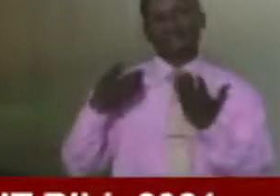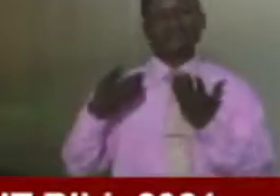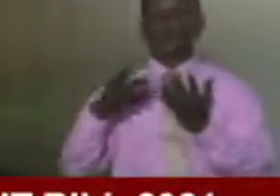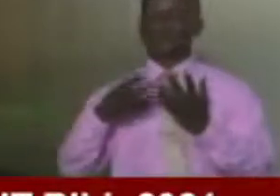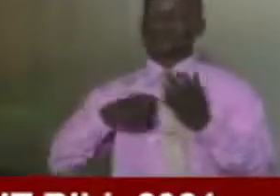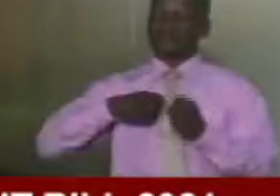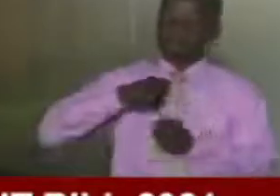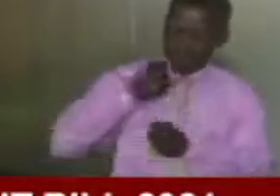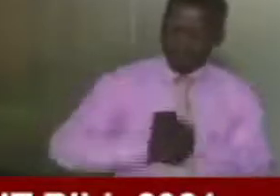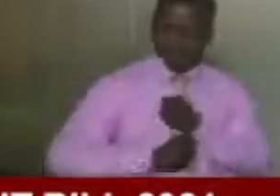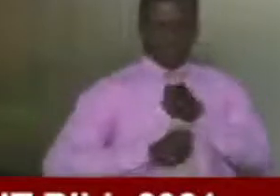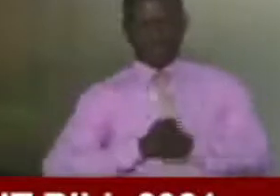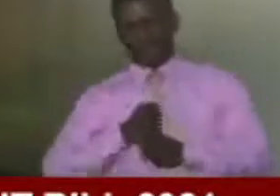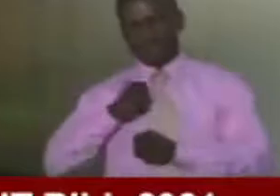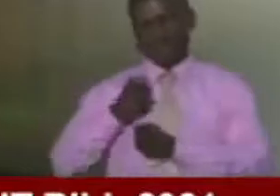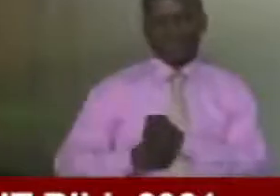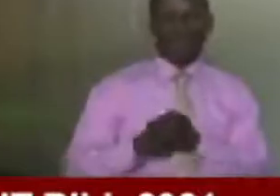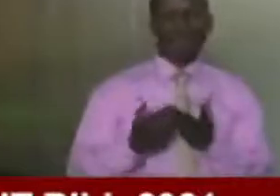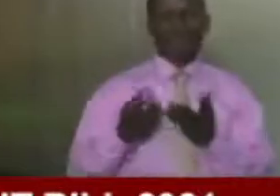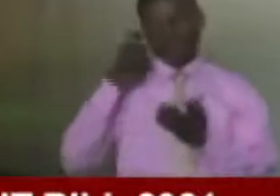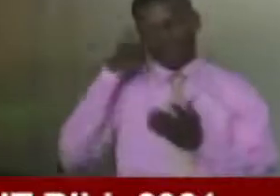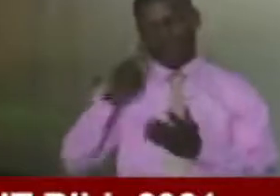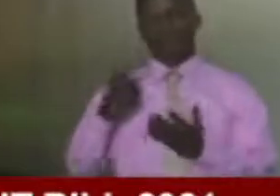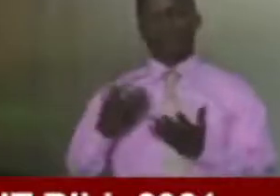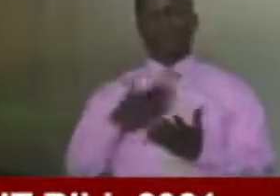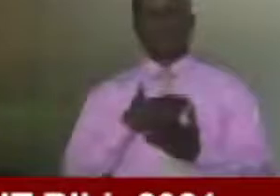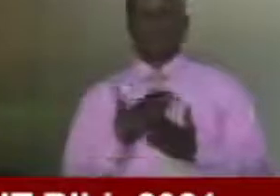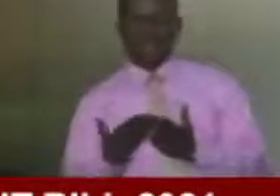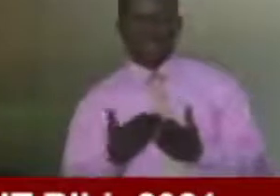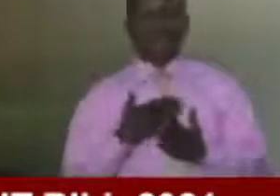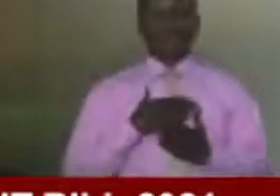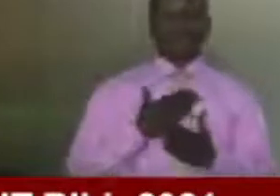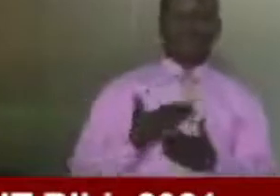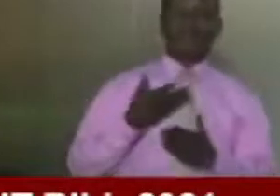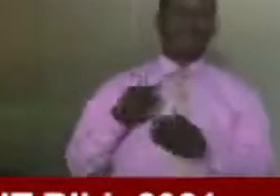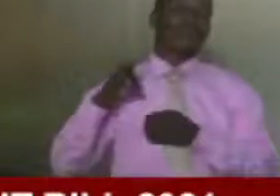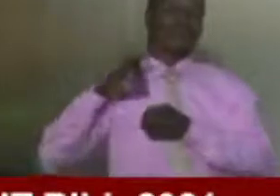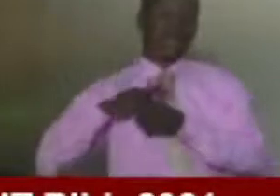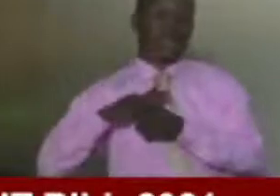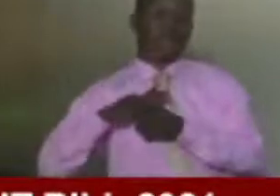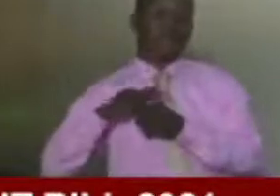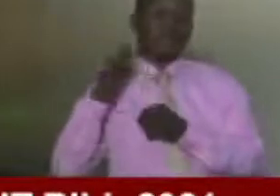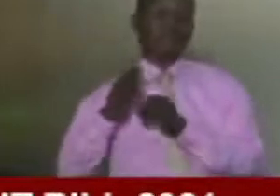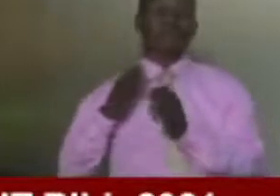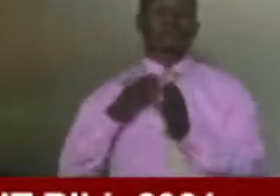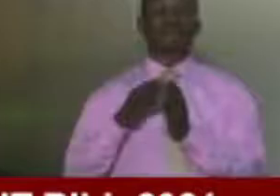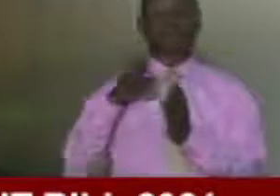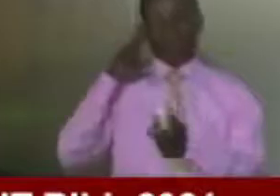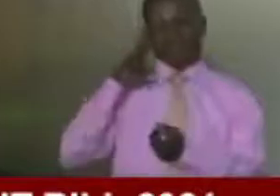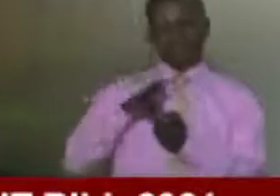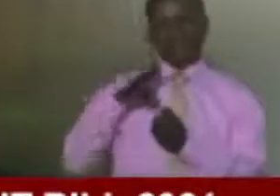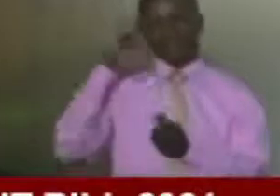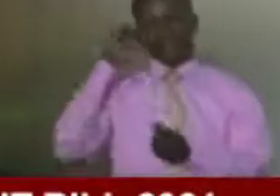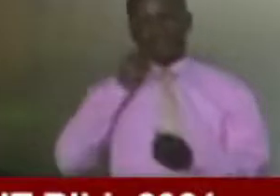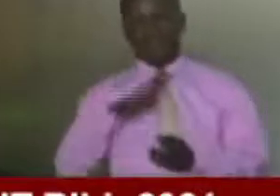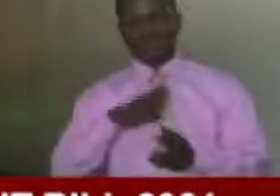struggle for winning or the winning of elections will clearly minimize. Ladies and gentlemen, if there